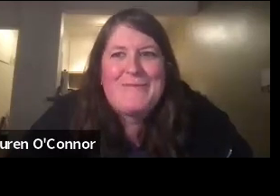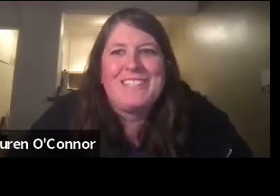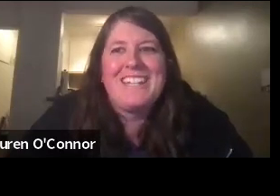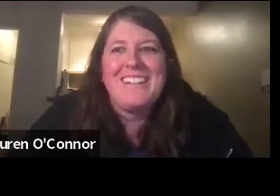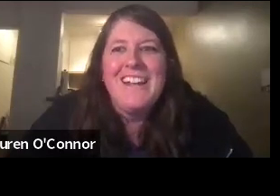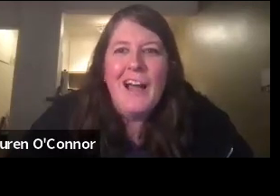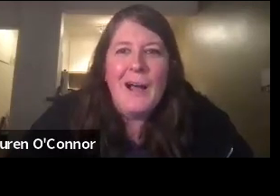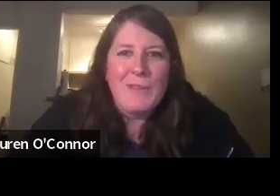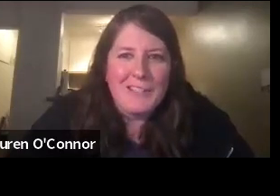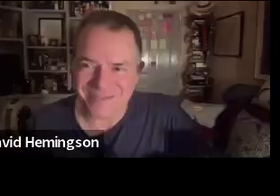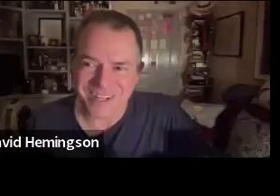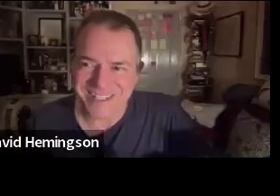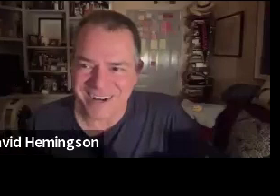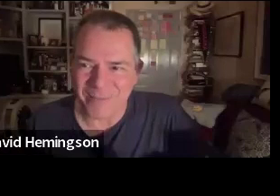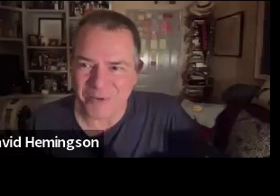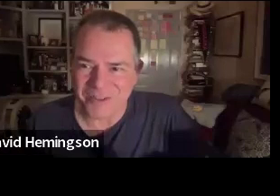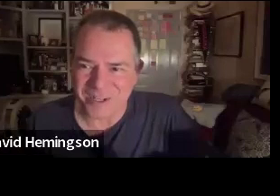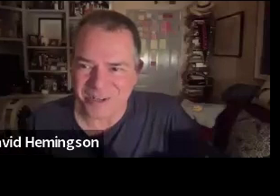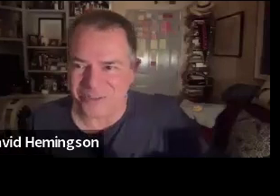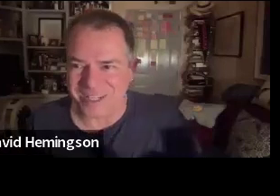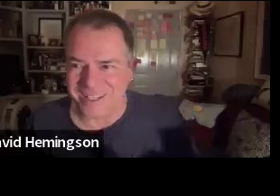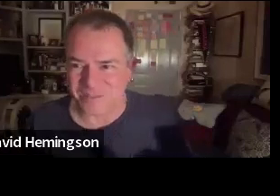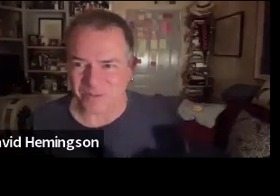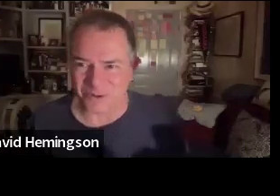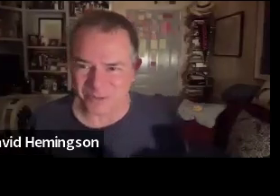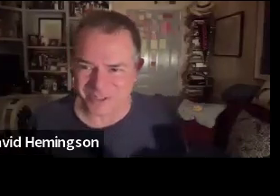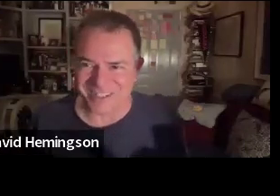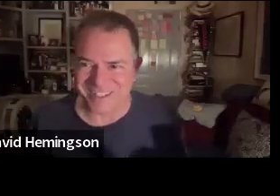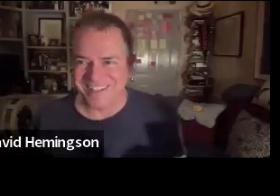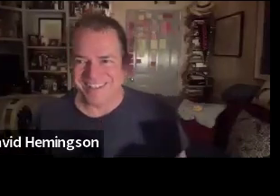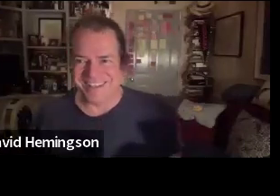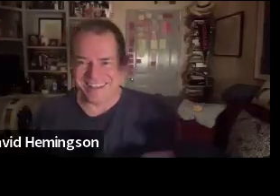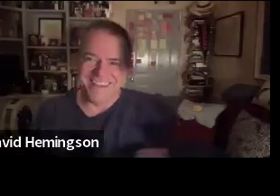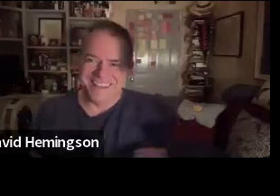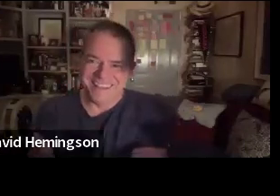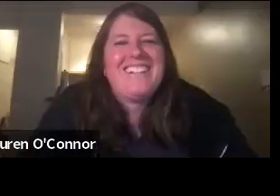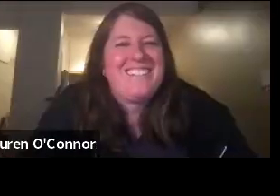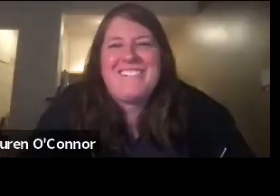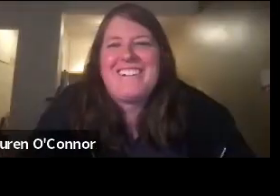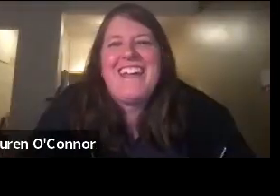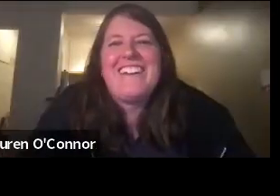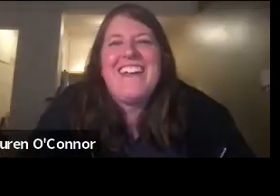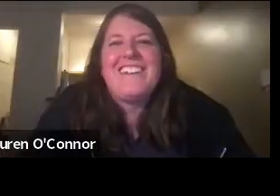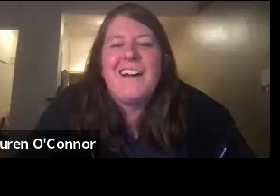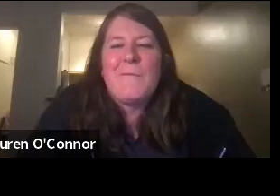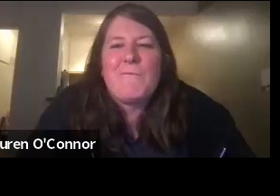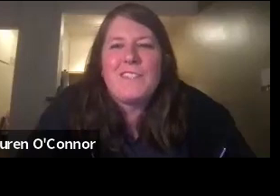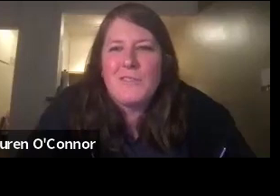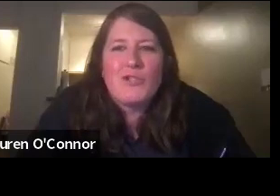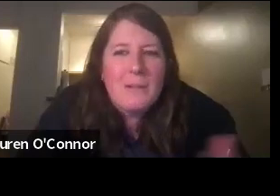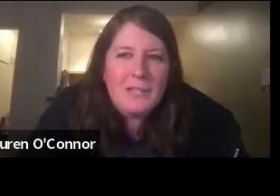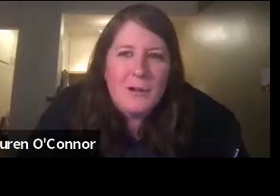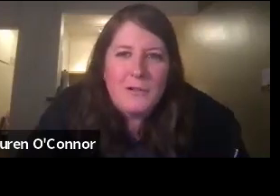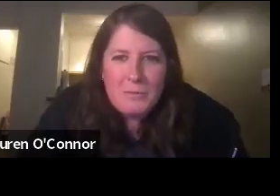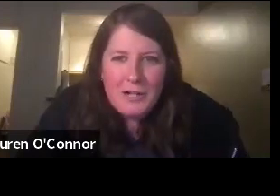Cherry's Jubilee. Happened to me. That's why it's in there. It happened to me when I was 9 years old. That Anthony Stewart from Boston. Yeah. Yeah, it's so good. And so